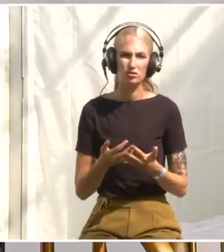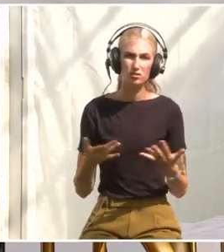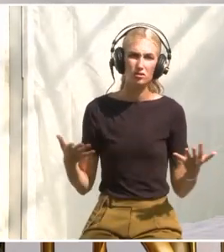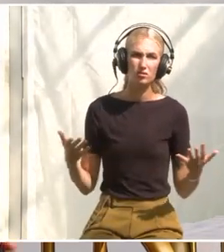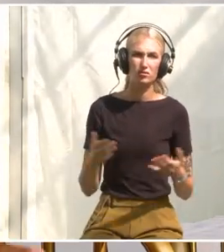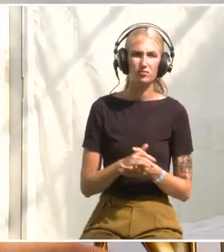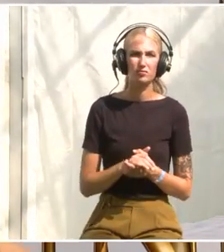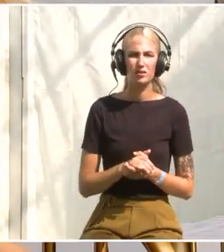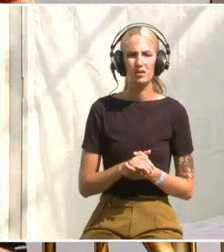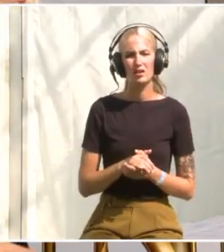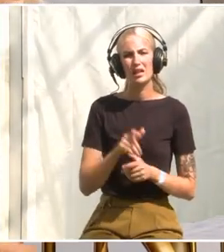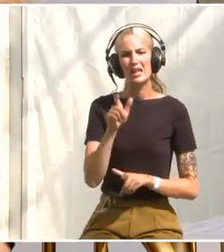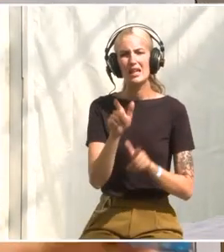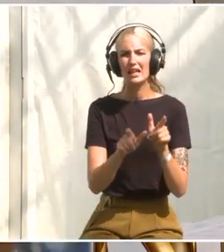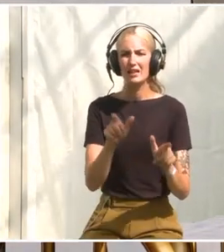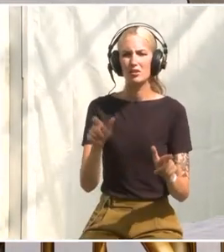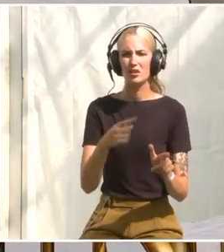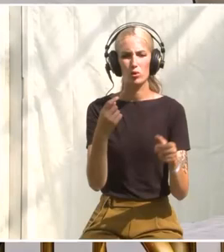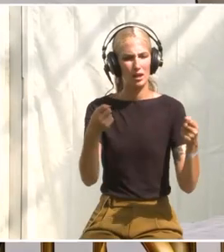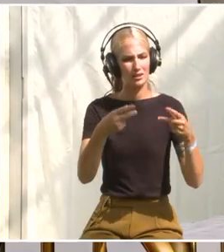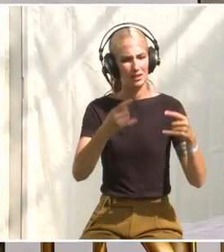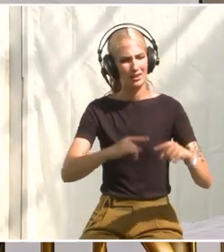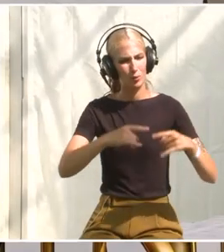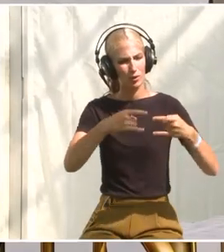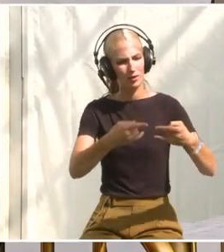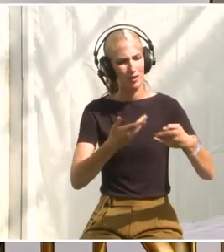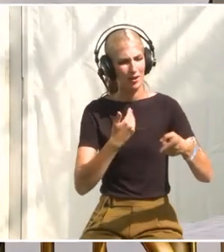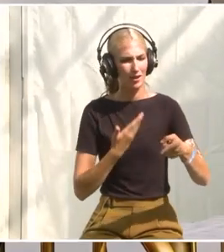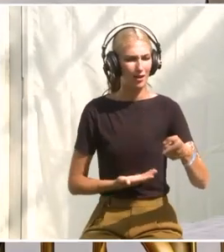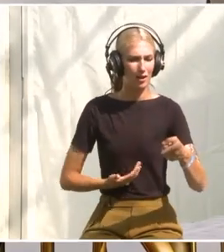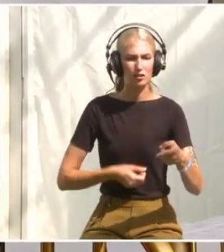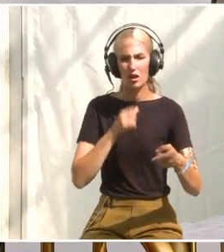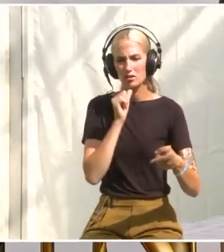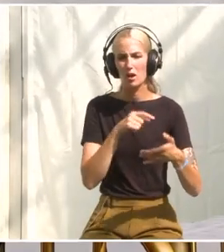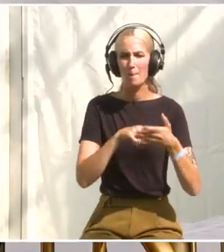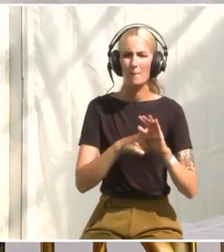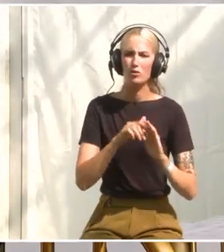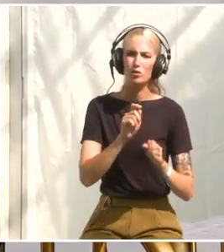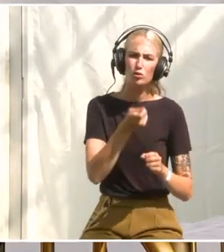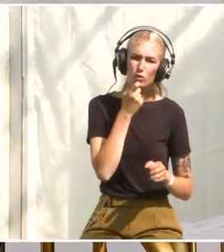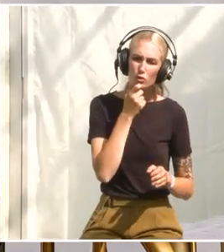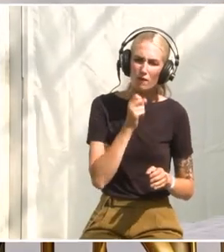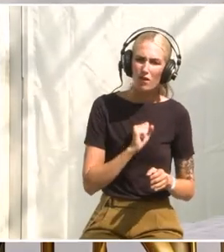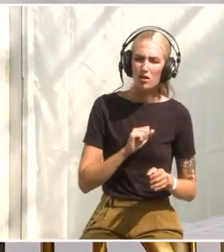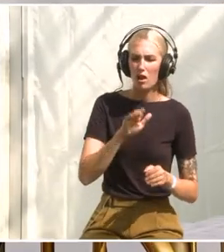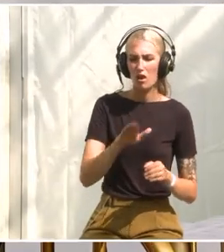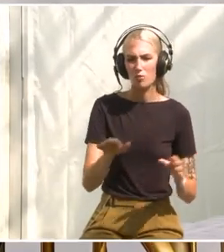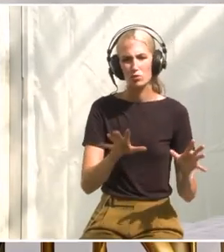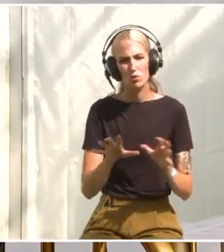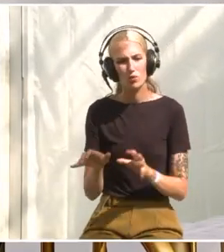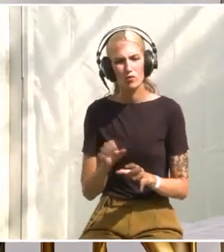people cannot really live only digital because they have to eat and they have children, they have to buy things. So in that sense,